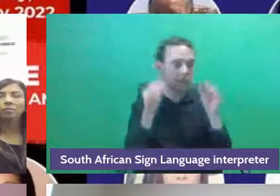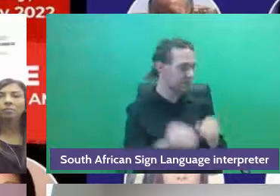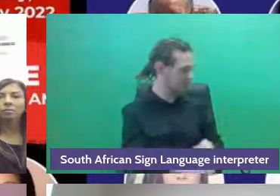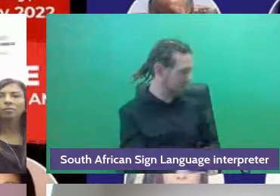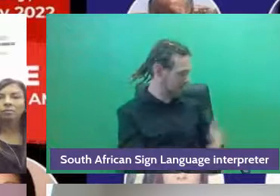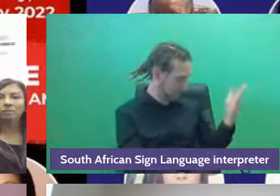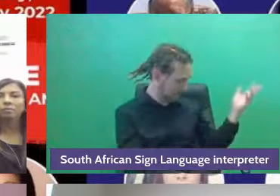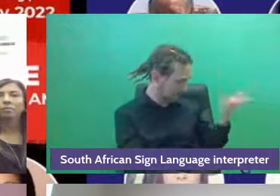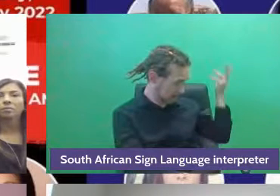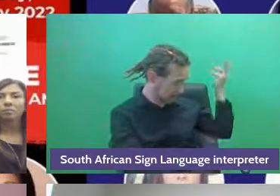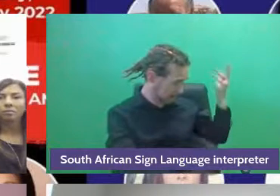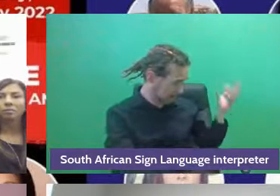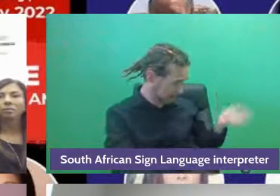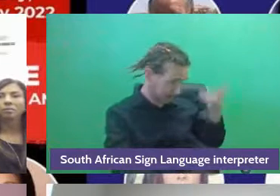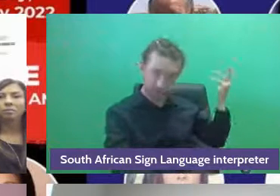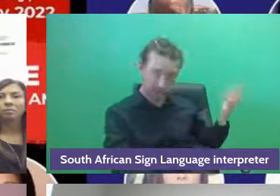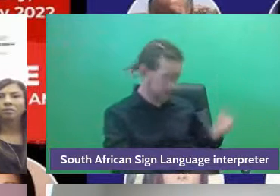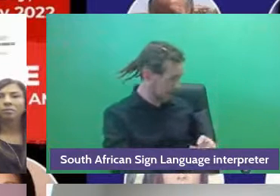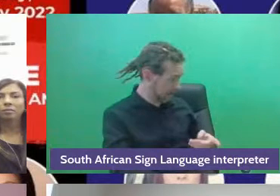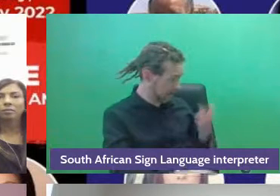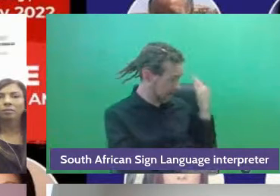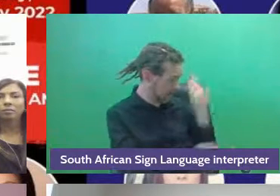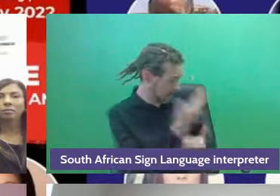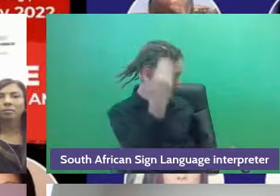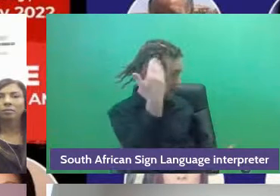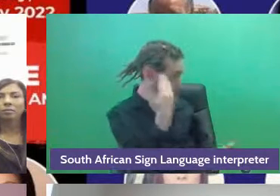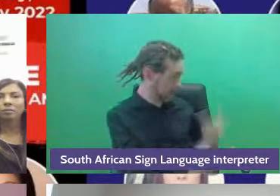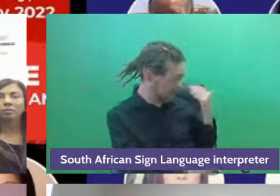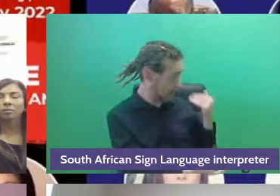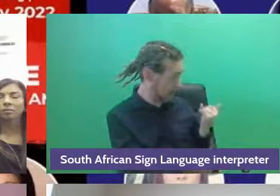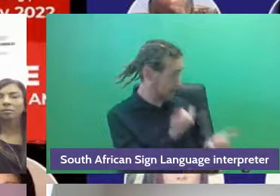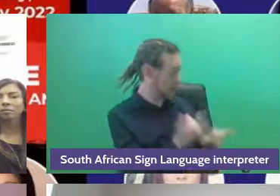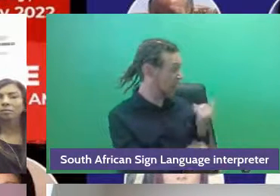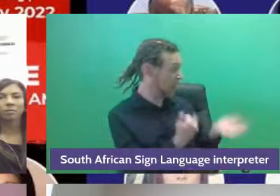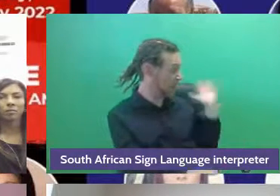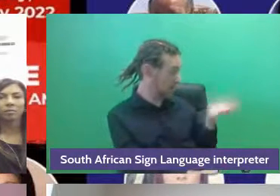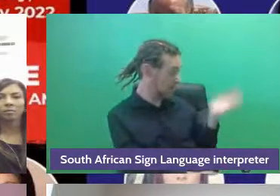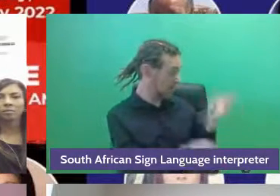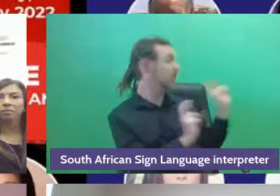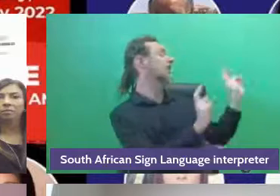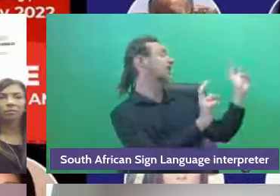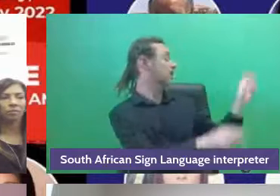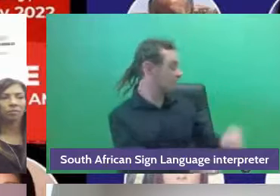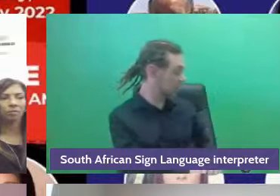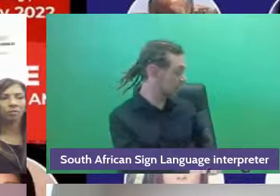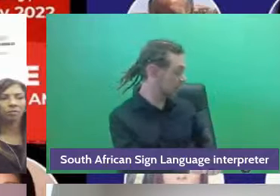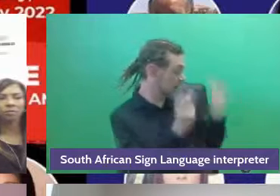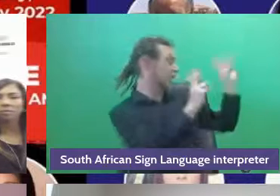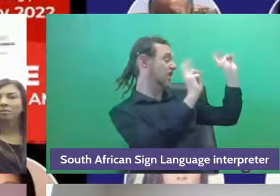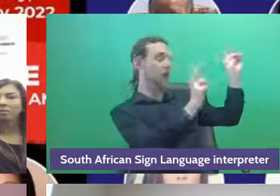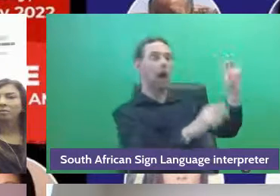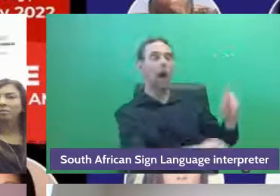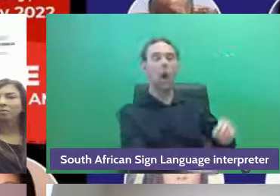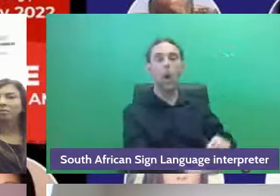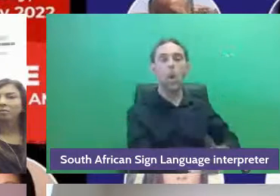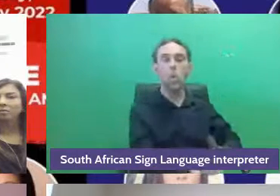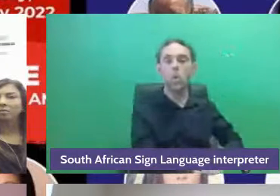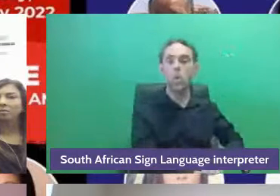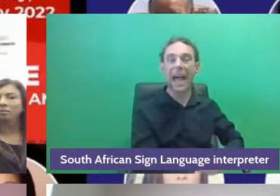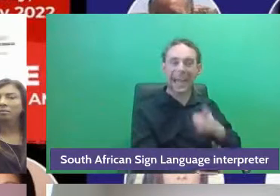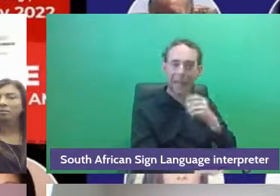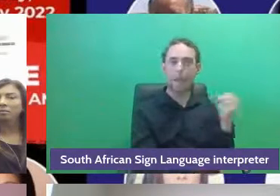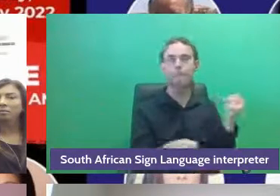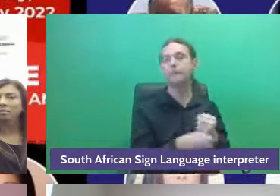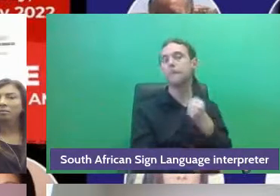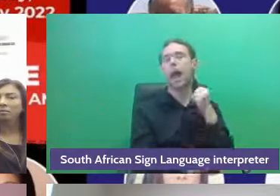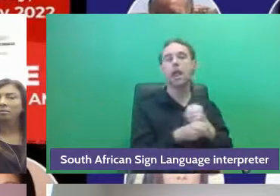perpetuate the culture and the idea of ableism for women with